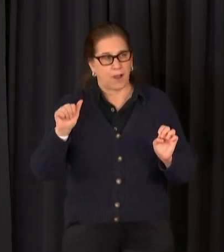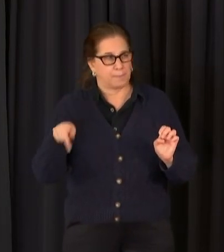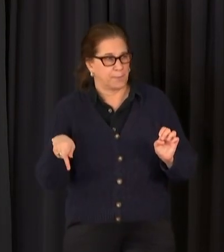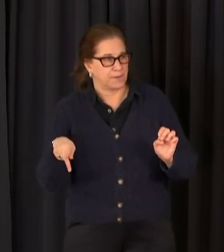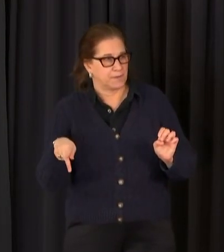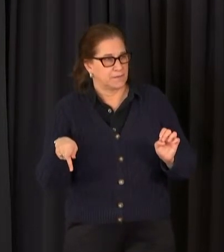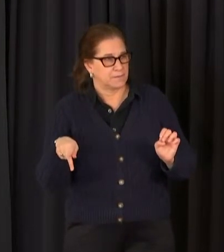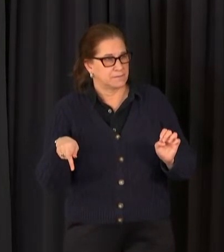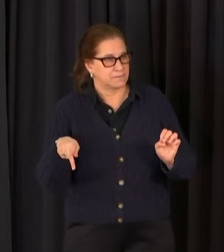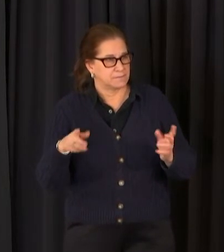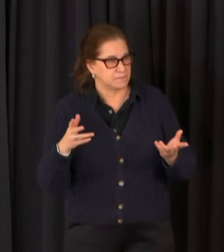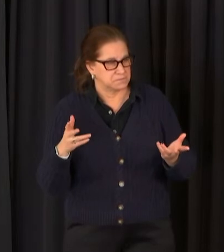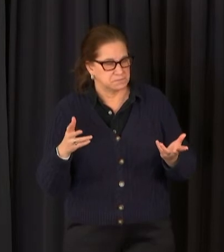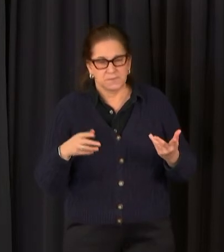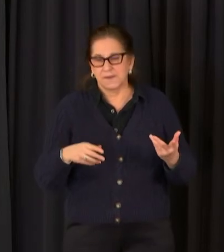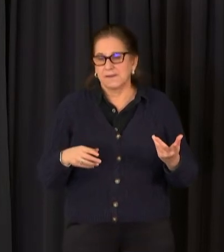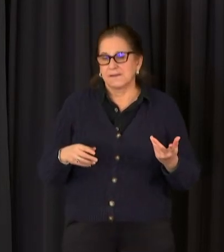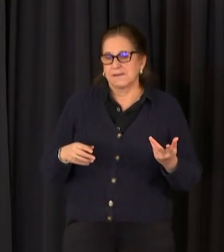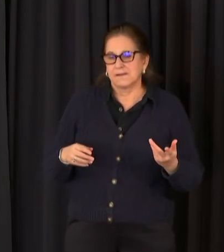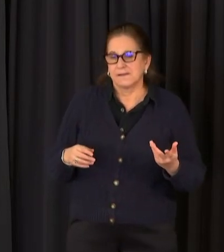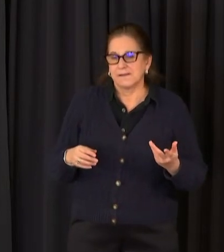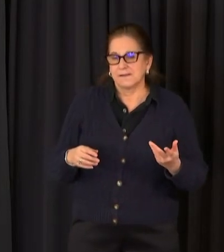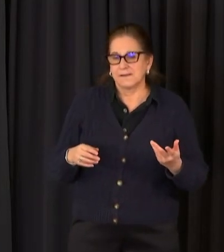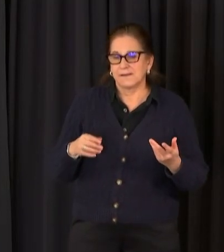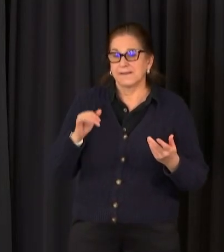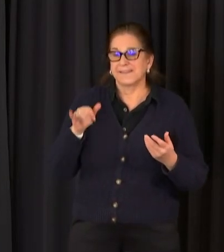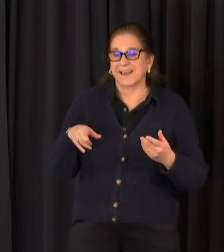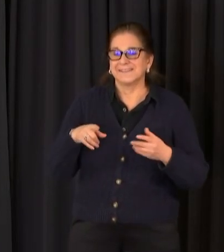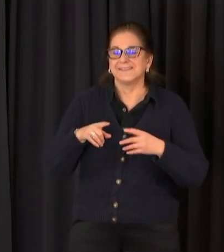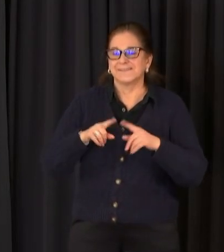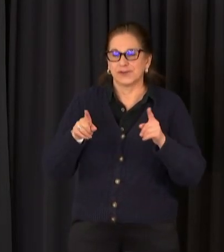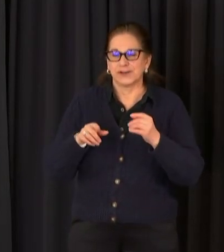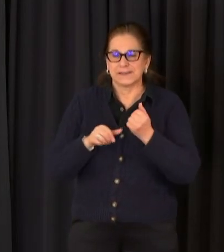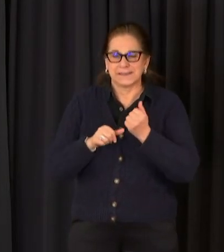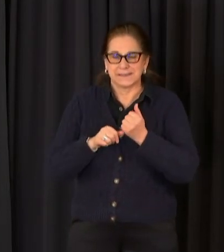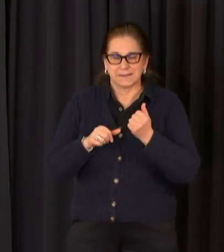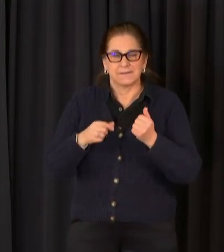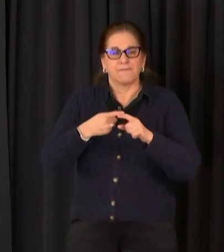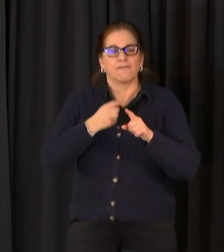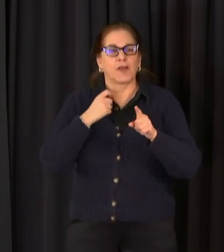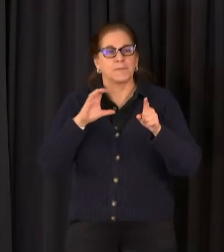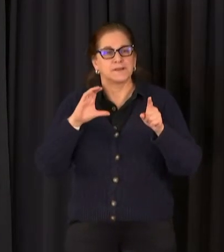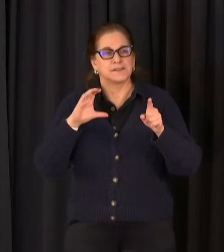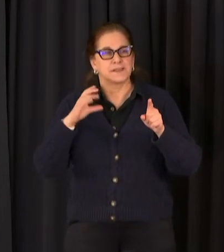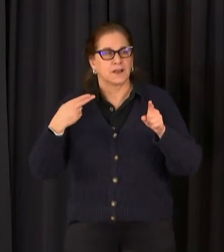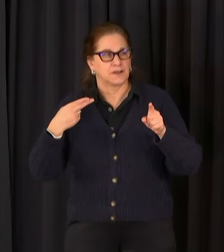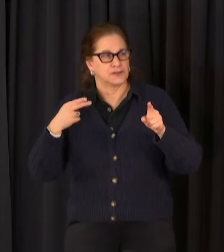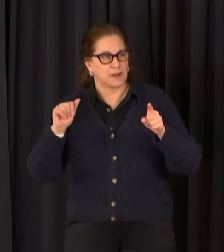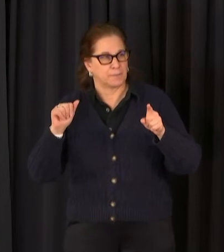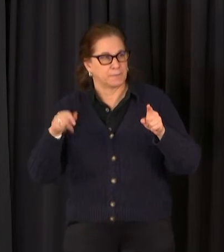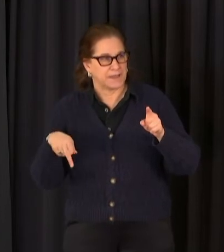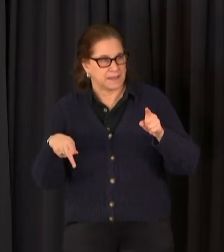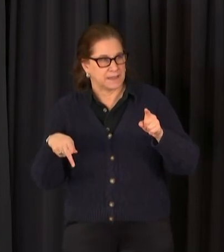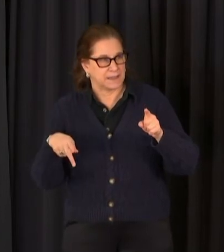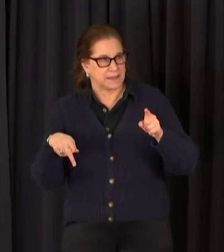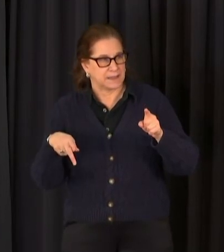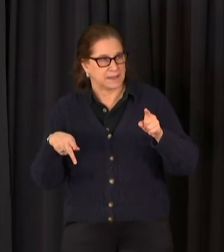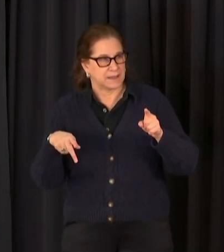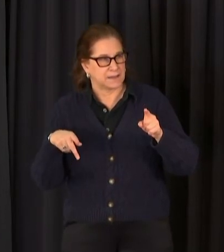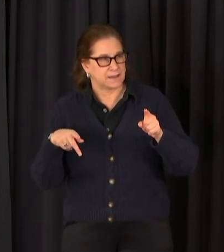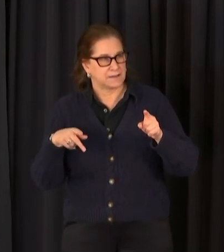CHAP program. So make sure if you need it or your tenants need it, you are checking out the CHAP program